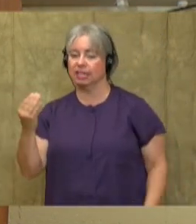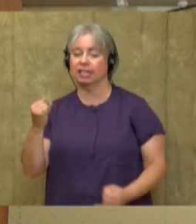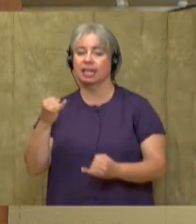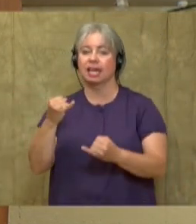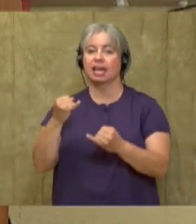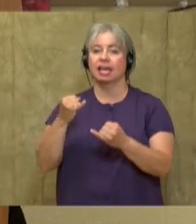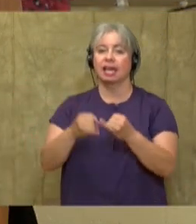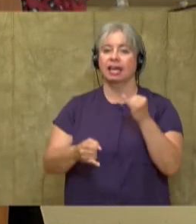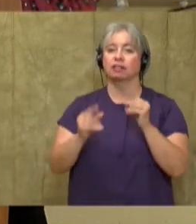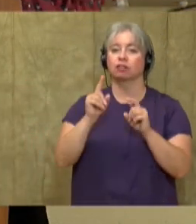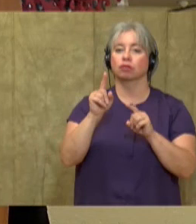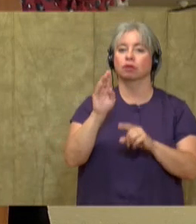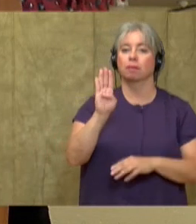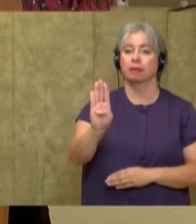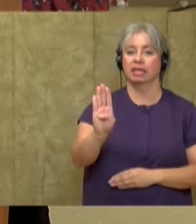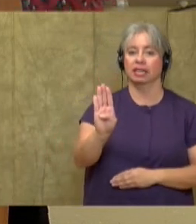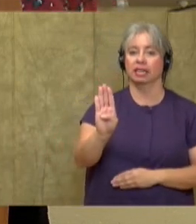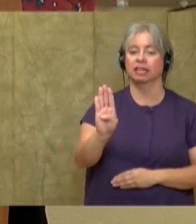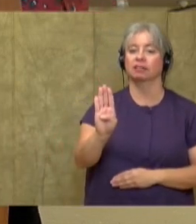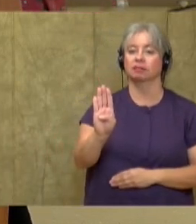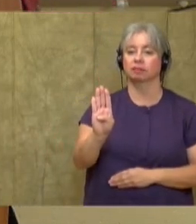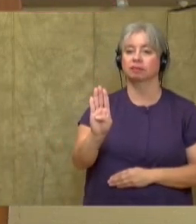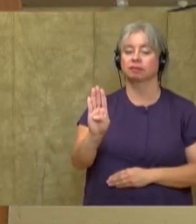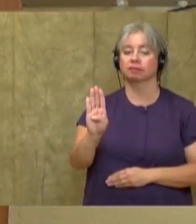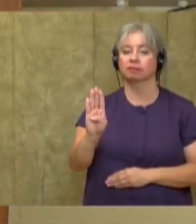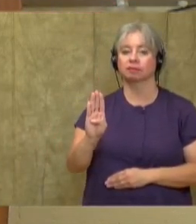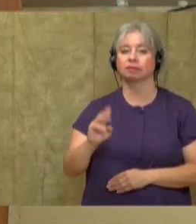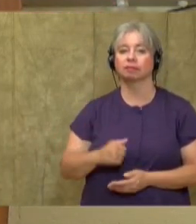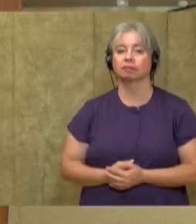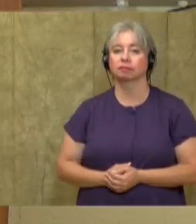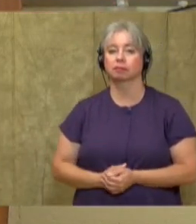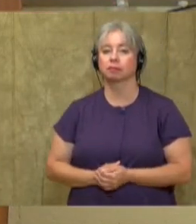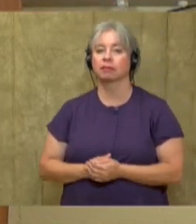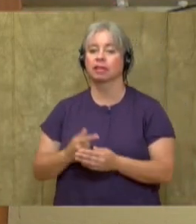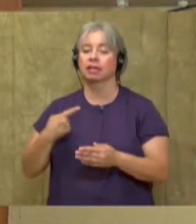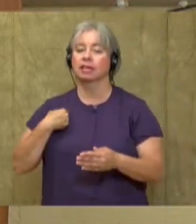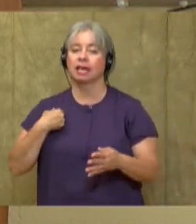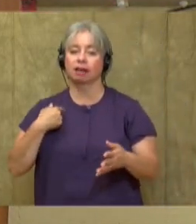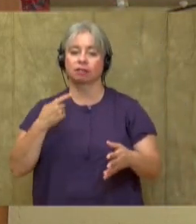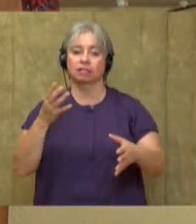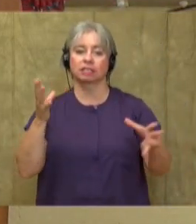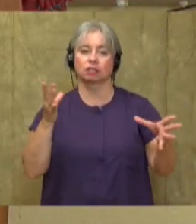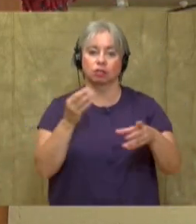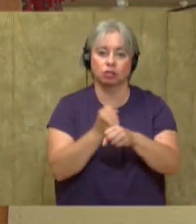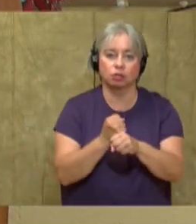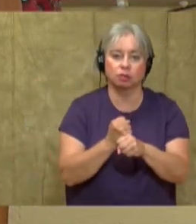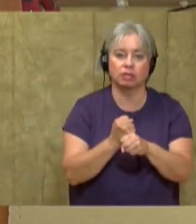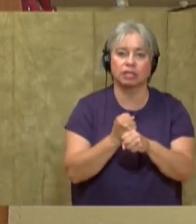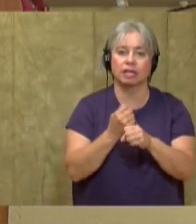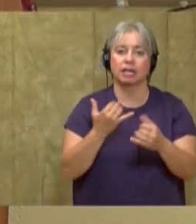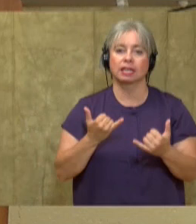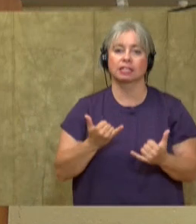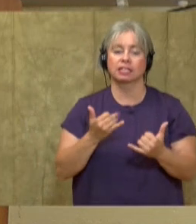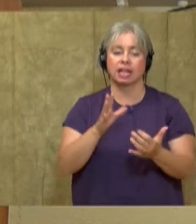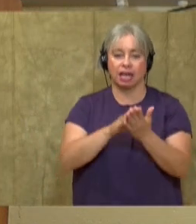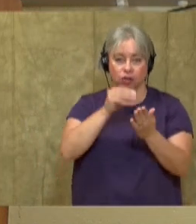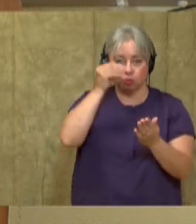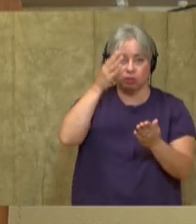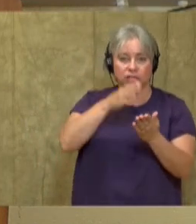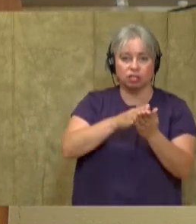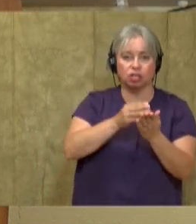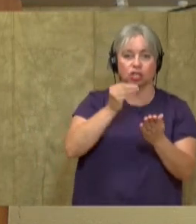Good job. So we're going to wrap it up here. Today we learned how to interpret a scatter